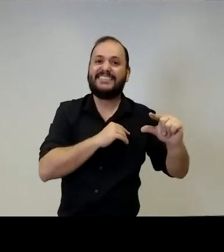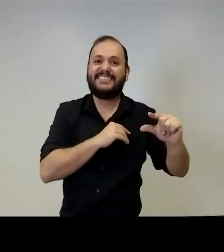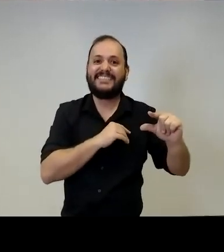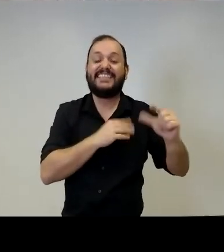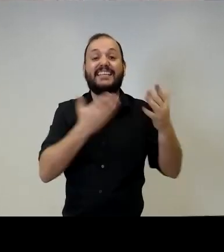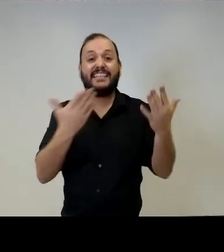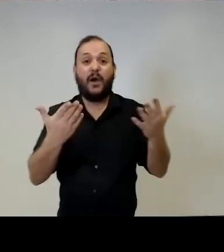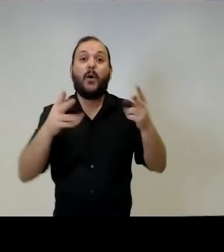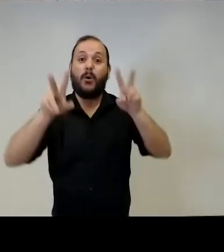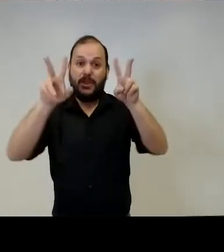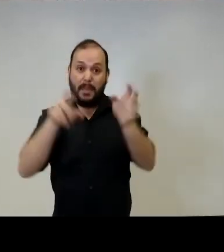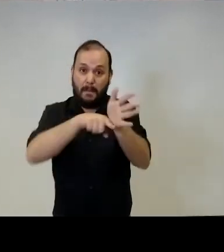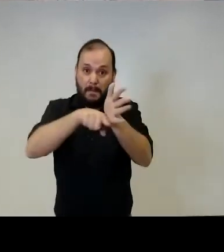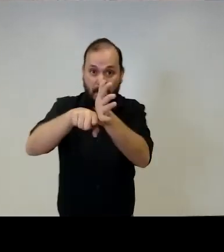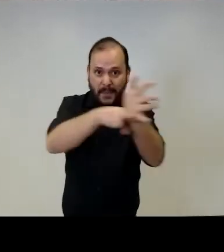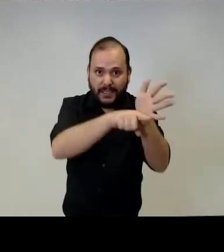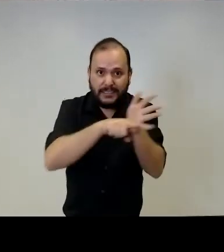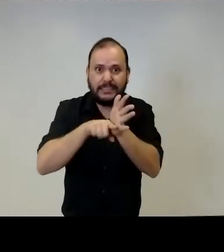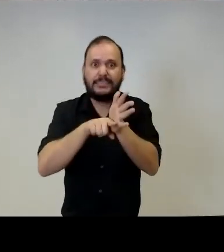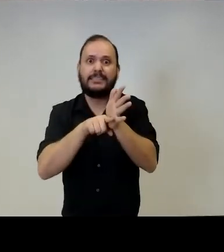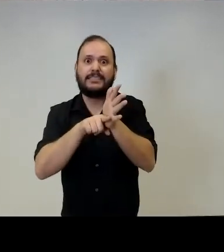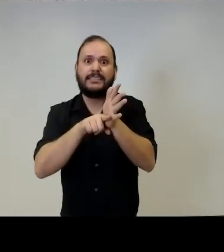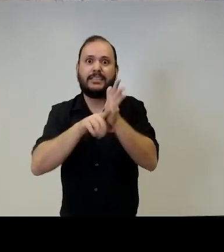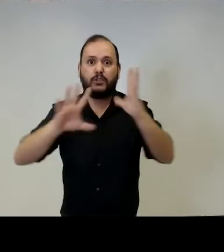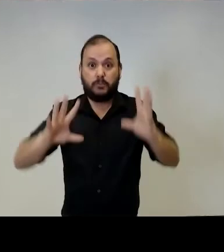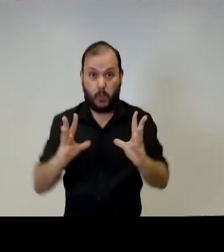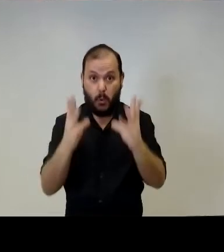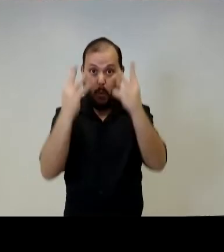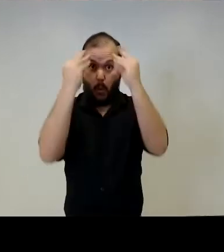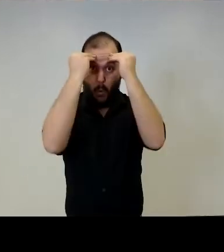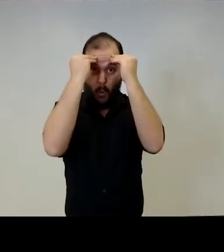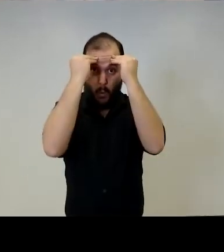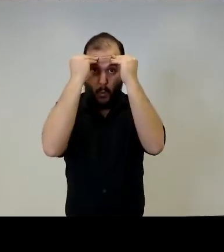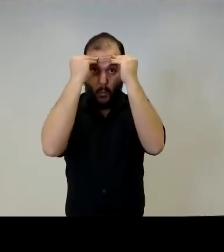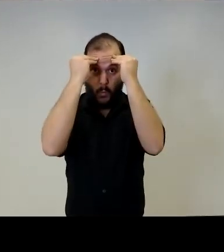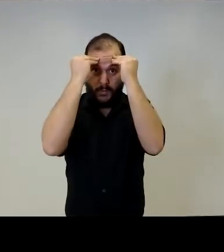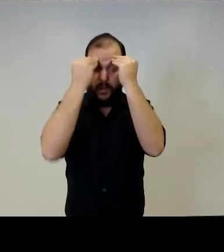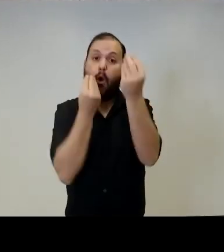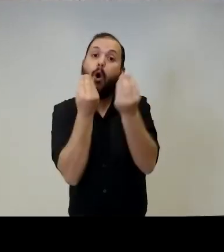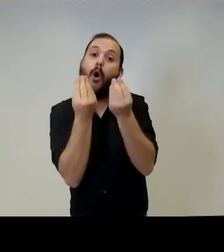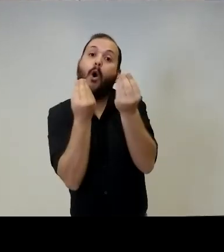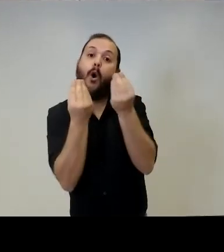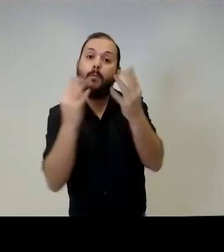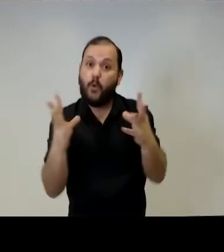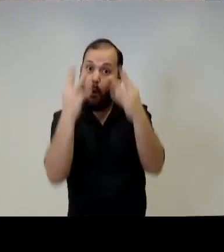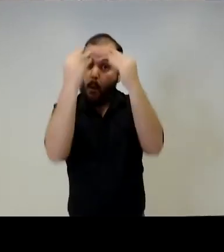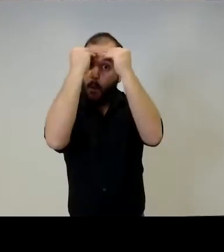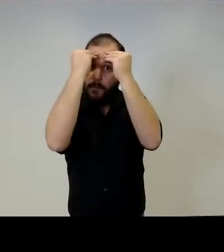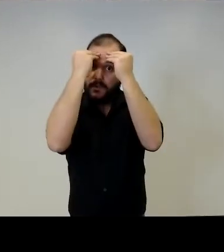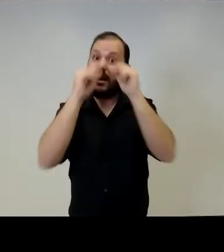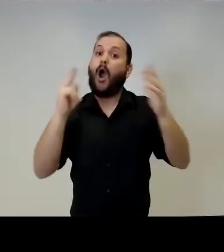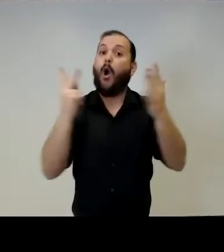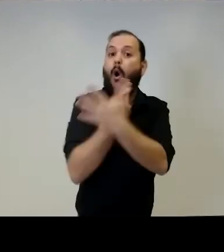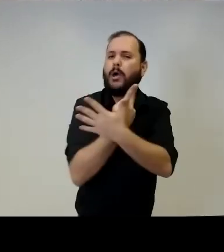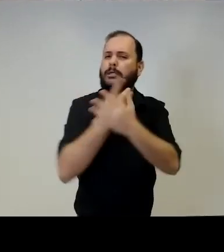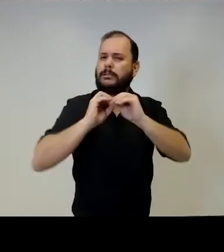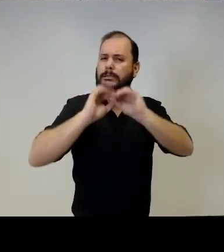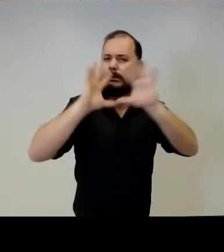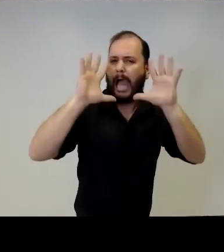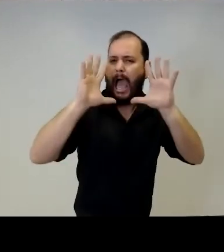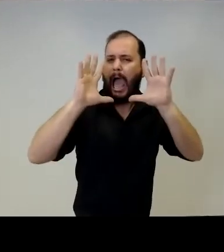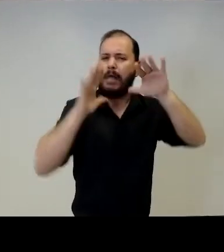actually looked at comprehension rates. Very, very instructive. I think this is quite